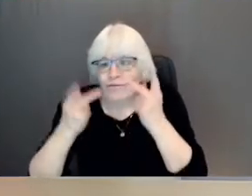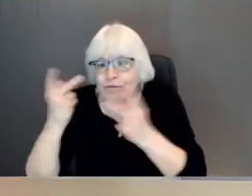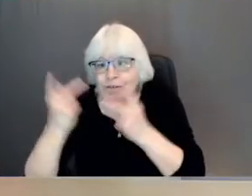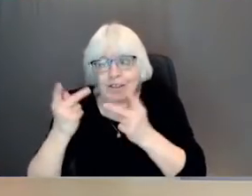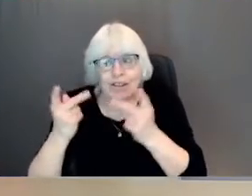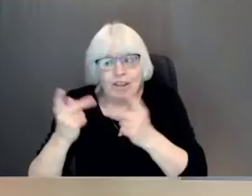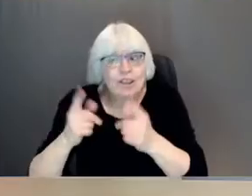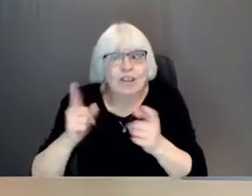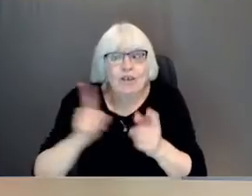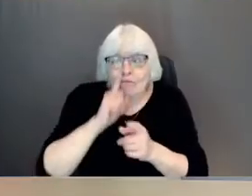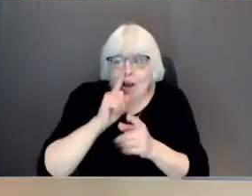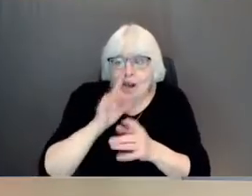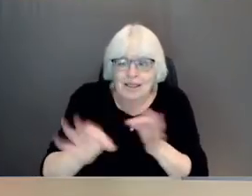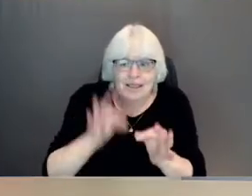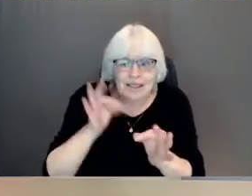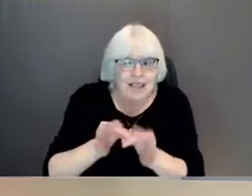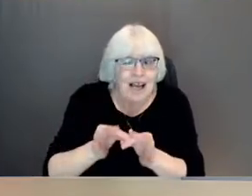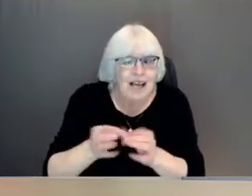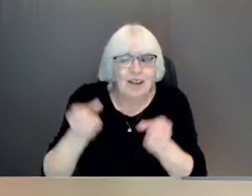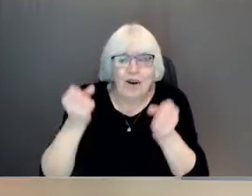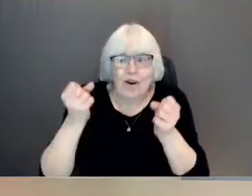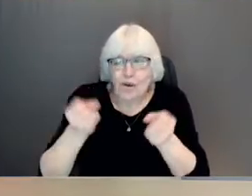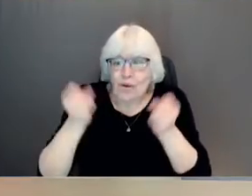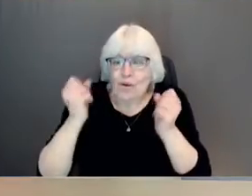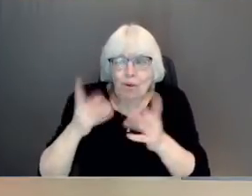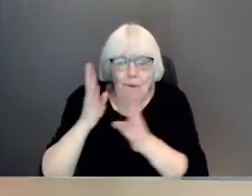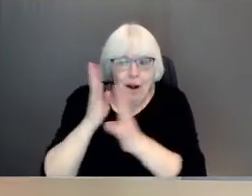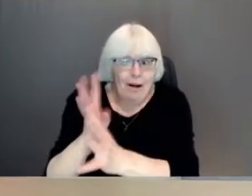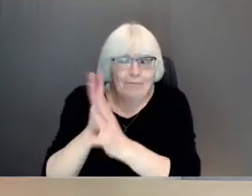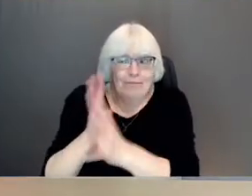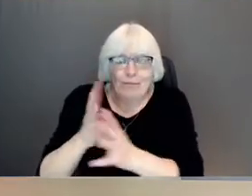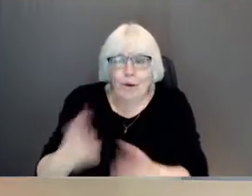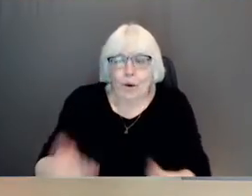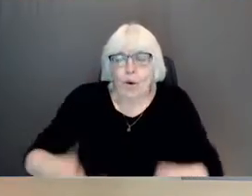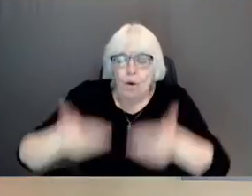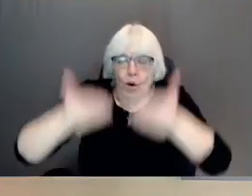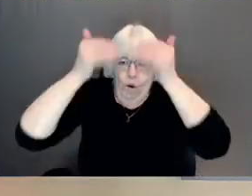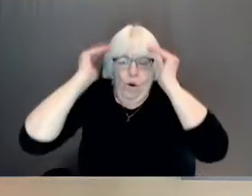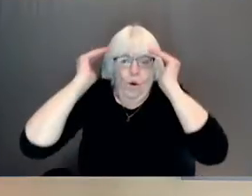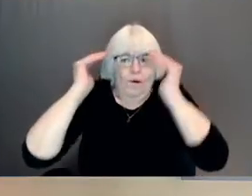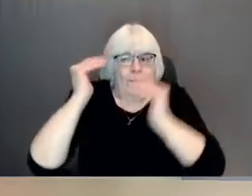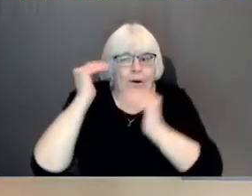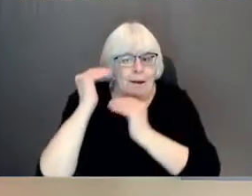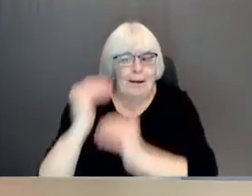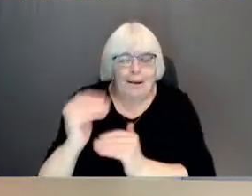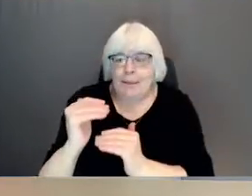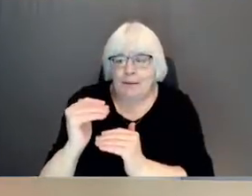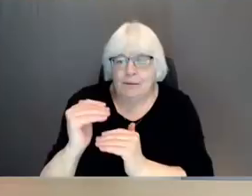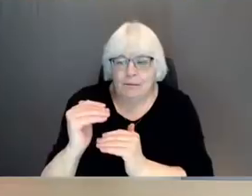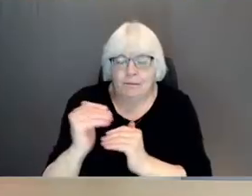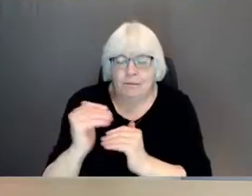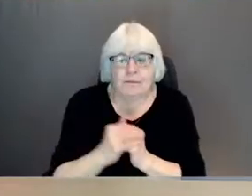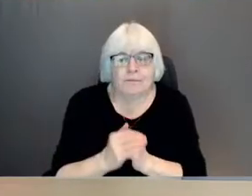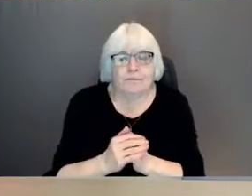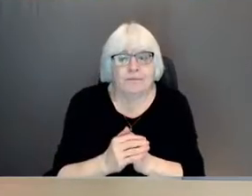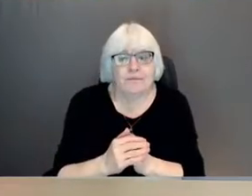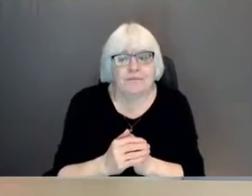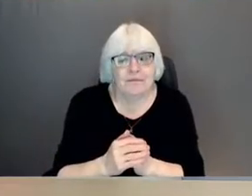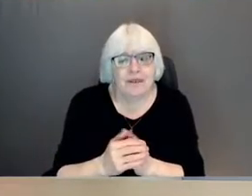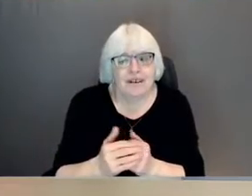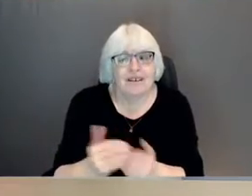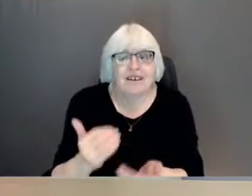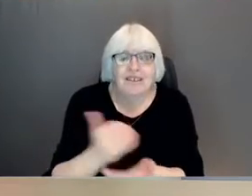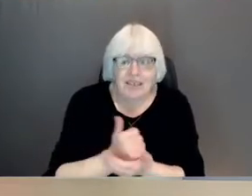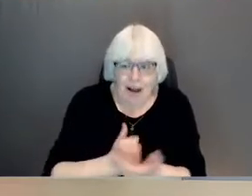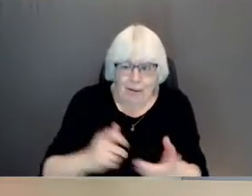much as possible. While most individuals with the Omicron and Delta variants do have symptoms, not everyone